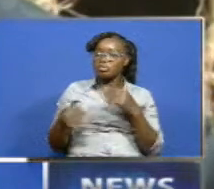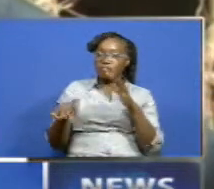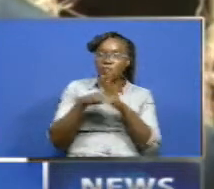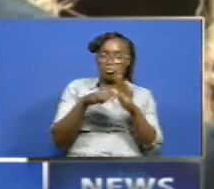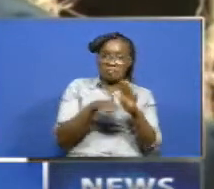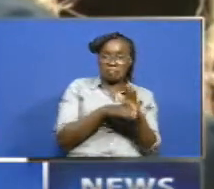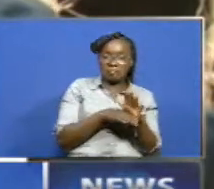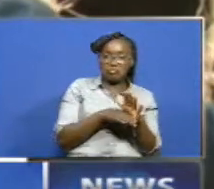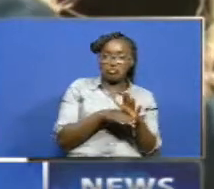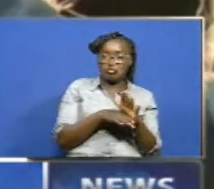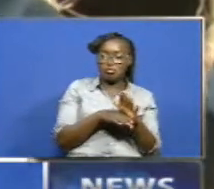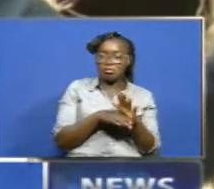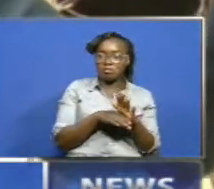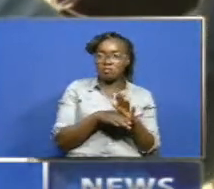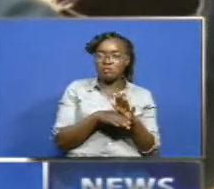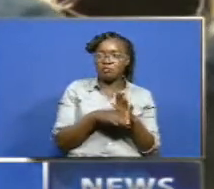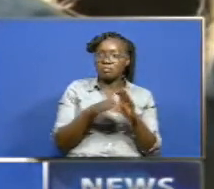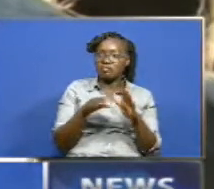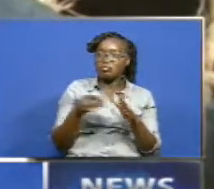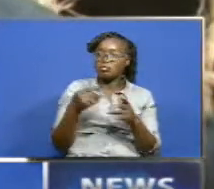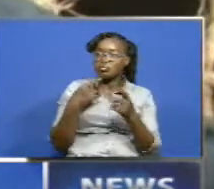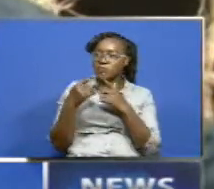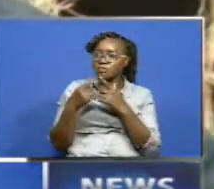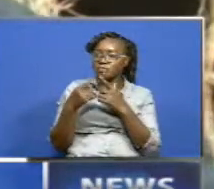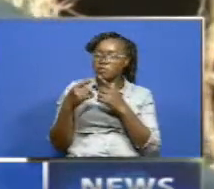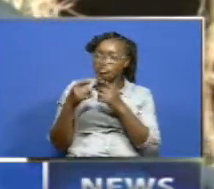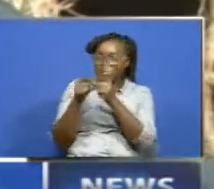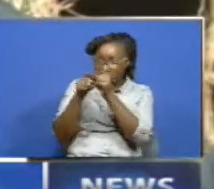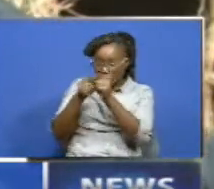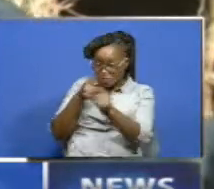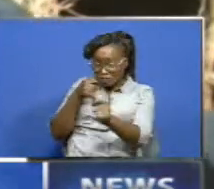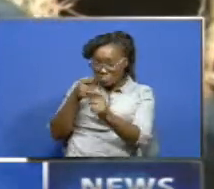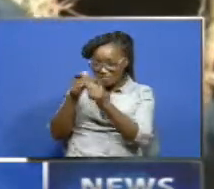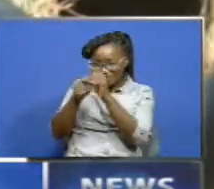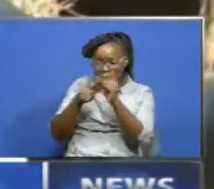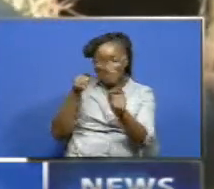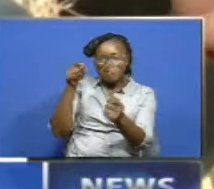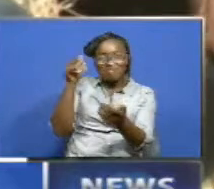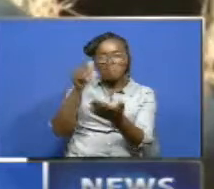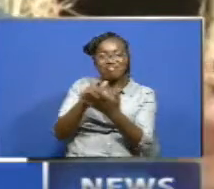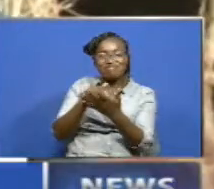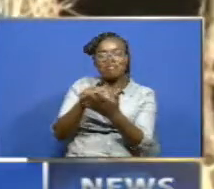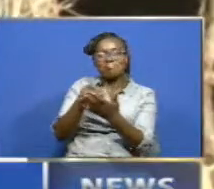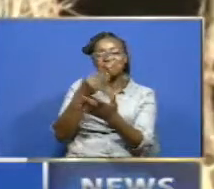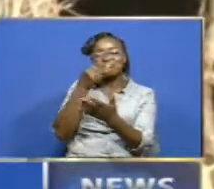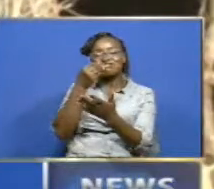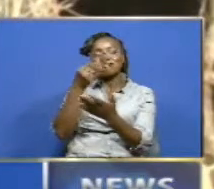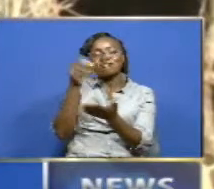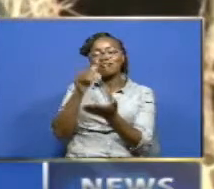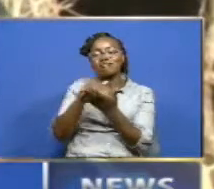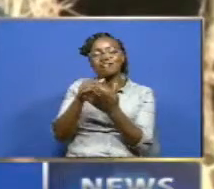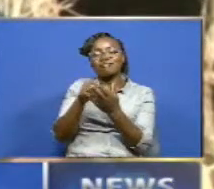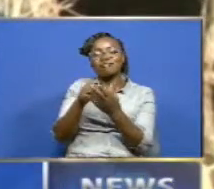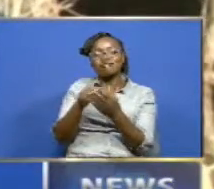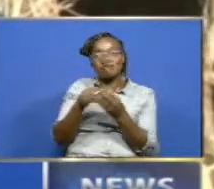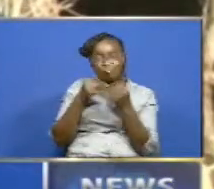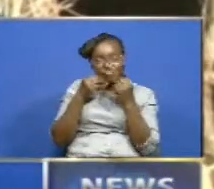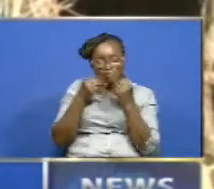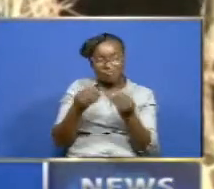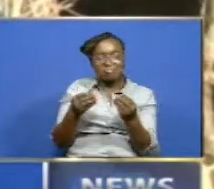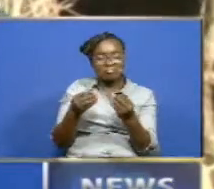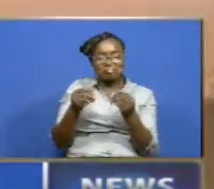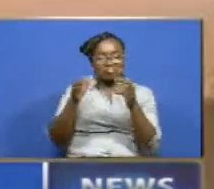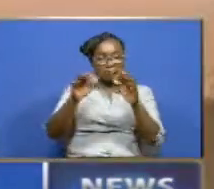huko, tukaambiwa tusiwinde tena, na hatukupewa chakula mbadala. Kulima